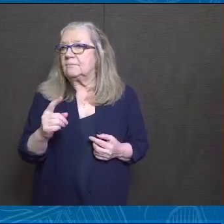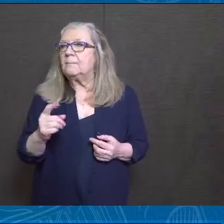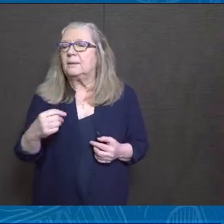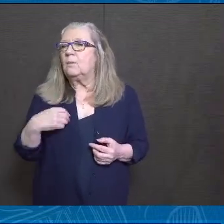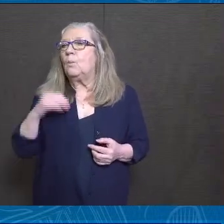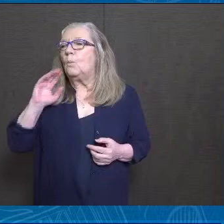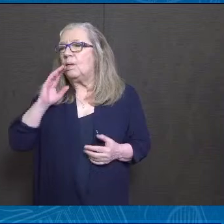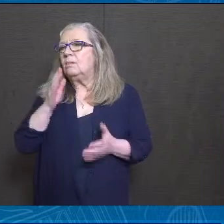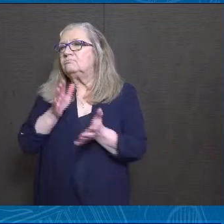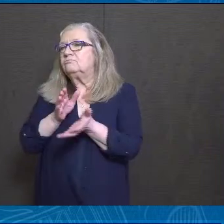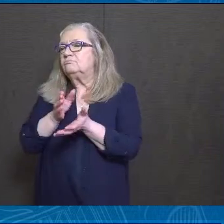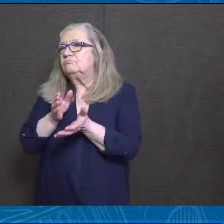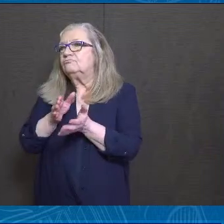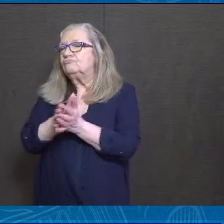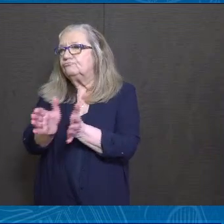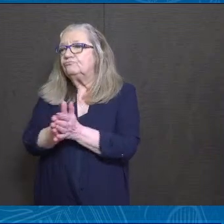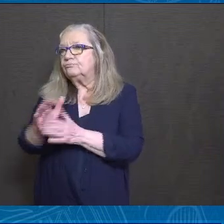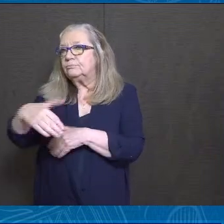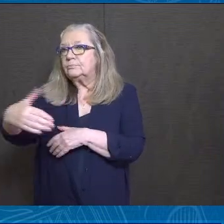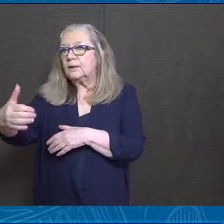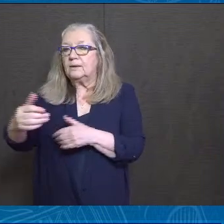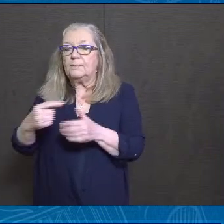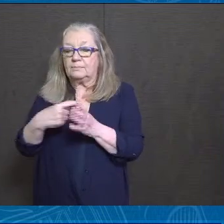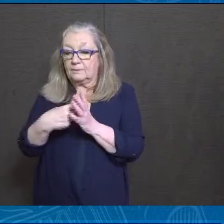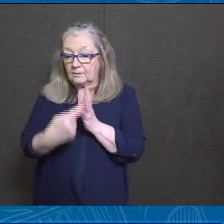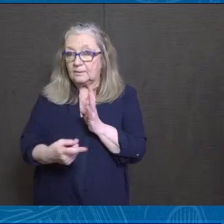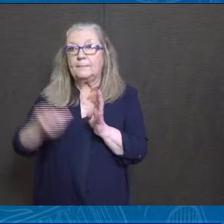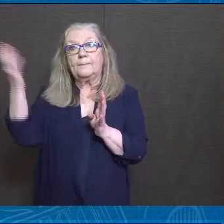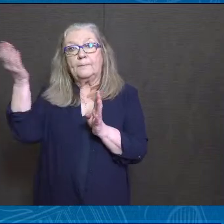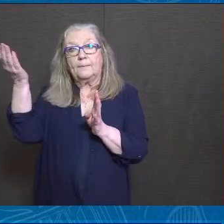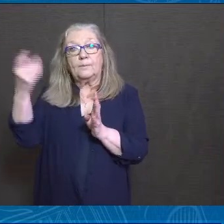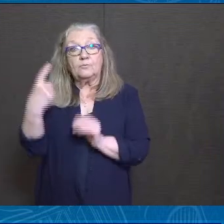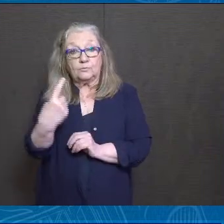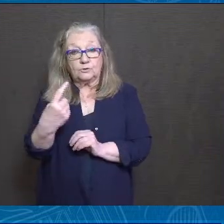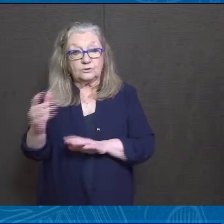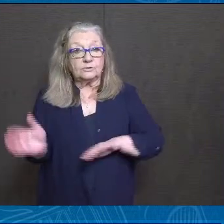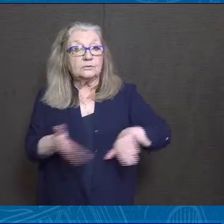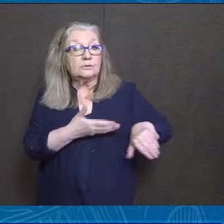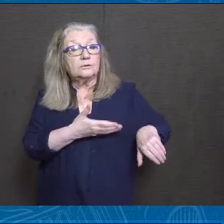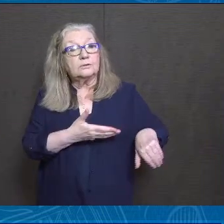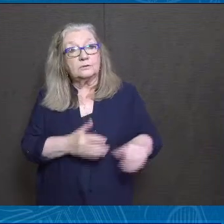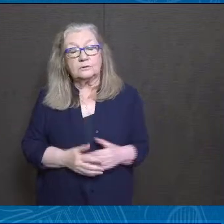all the presentations. Thank you.